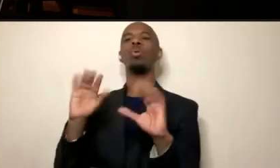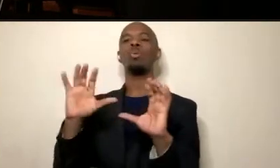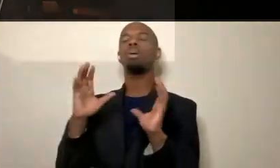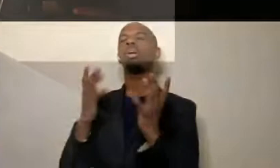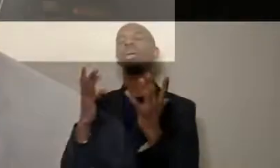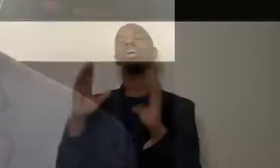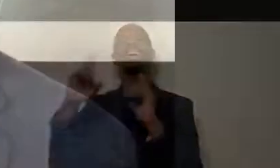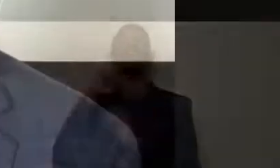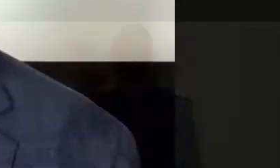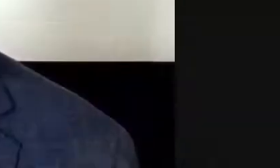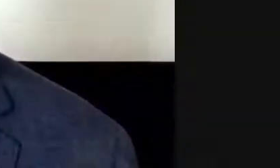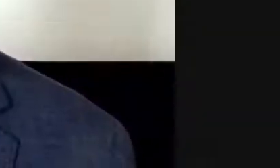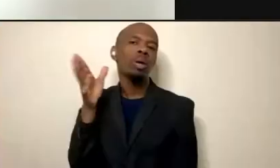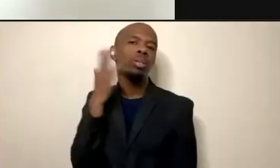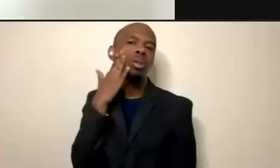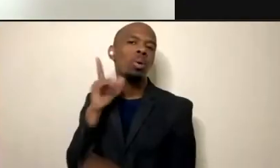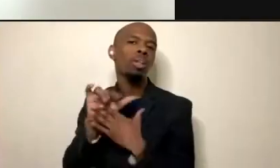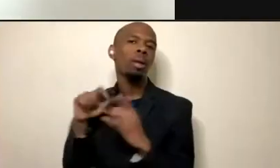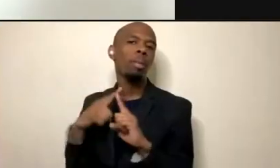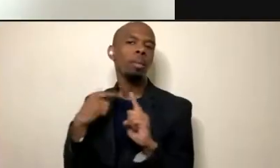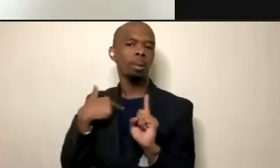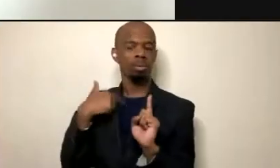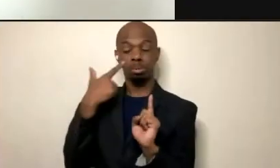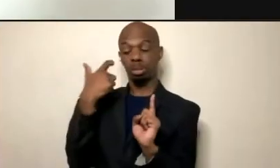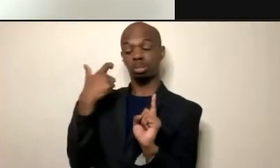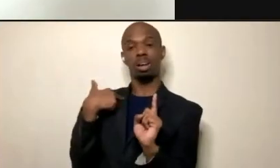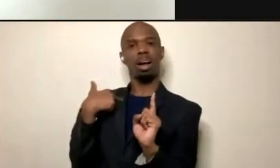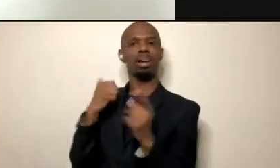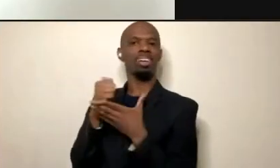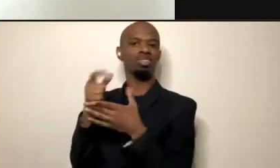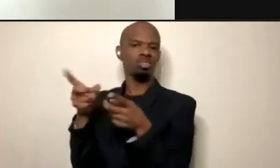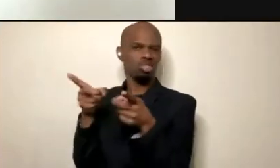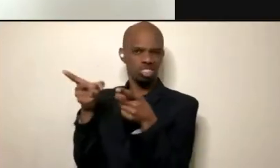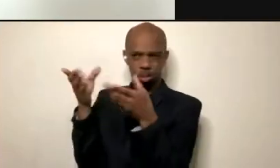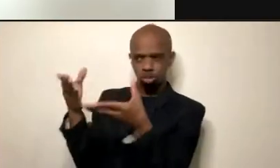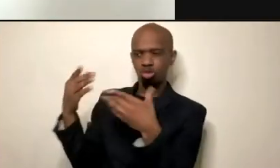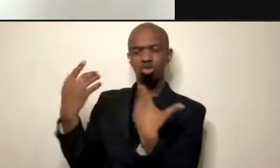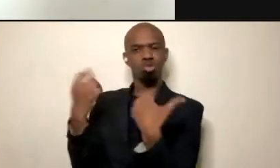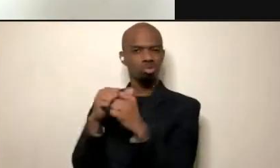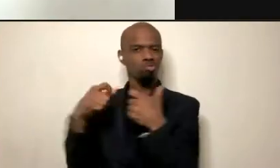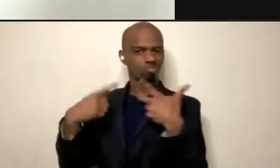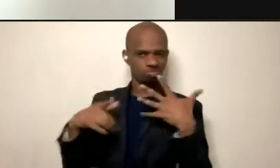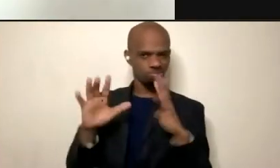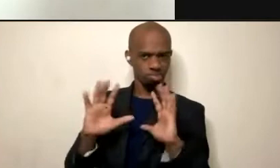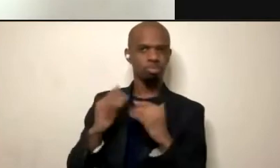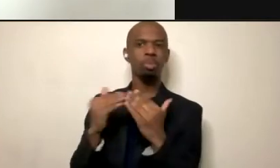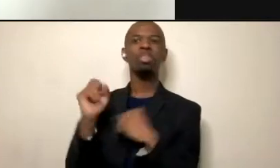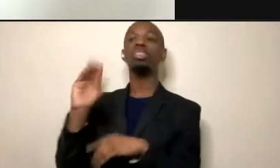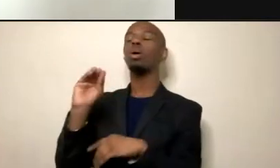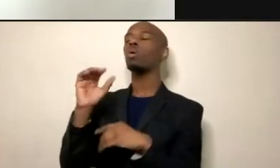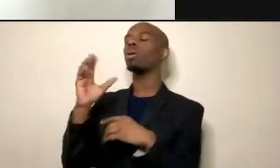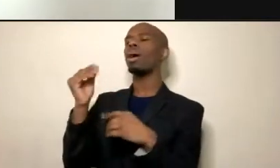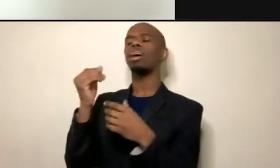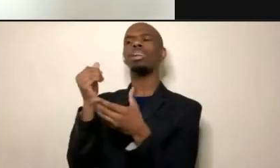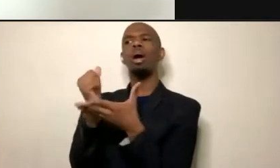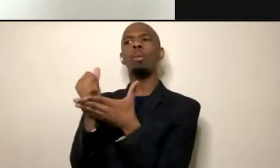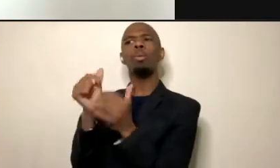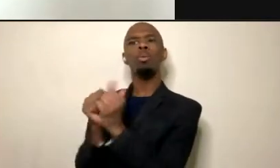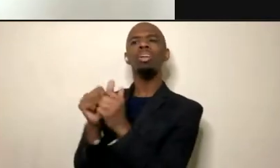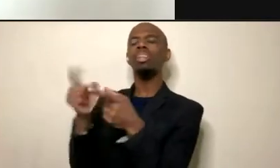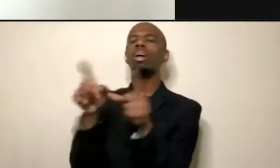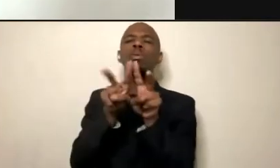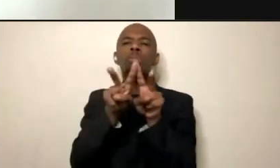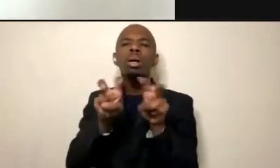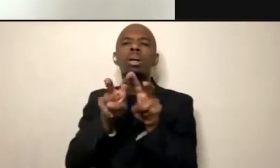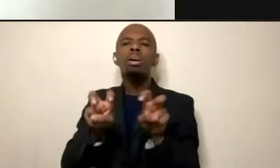I think you know this about me since I directed you. I like sometimes removing the, even like, breaking down things like as they're happening and kind of